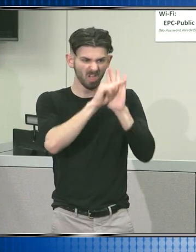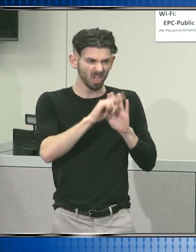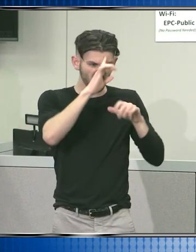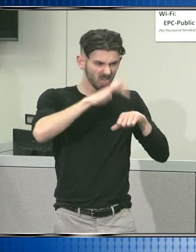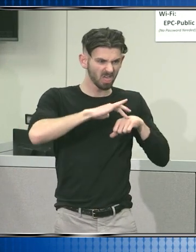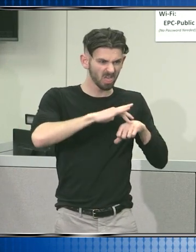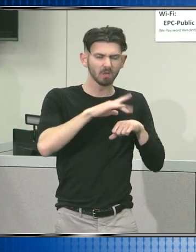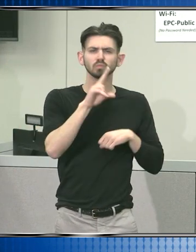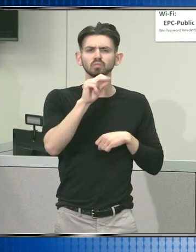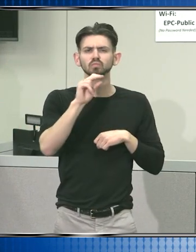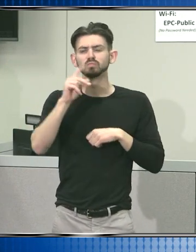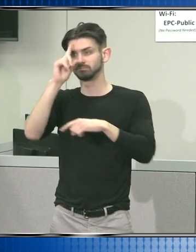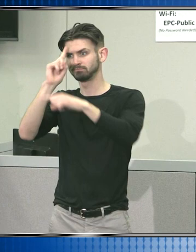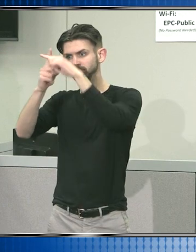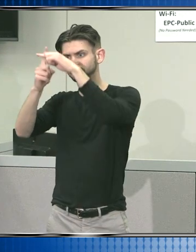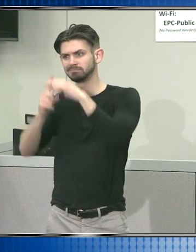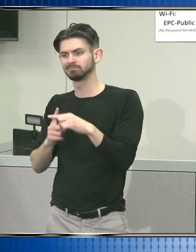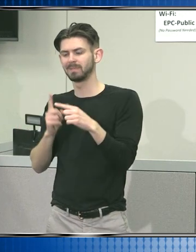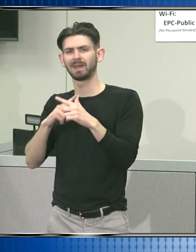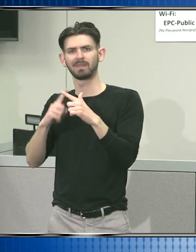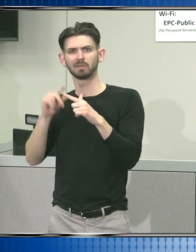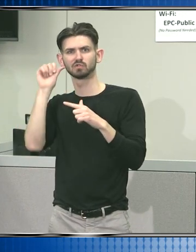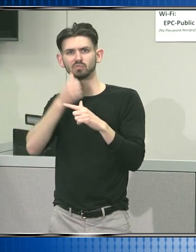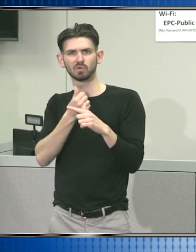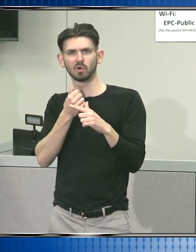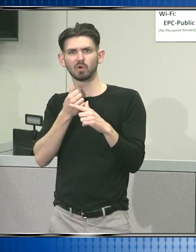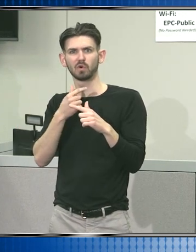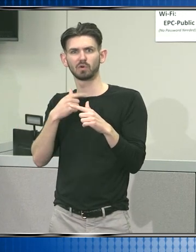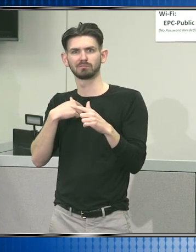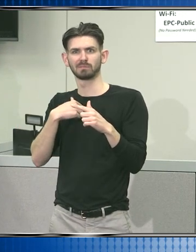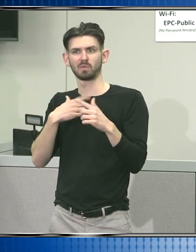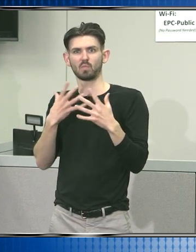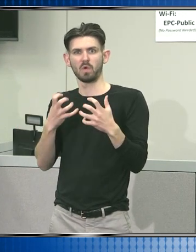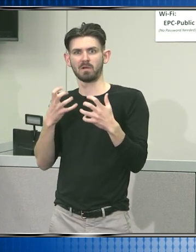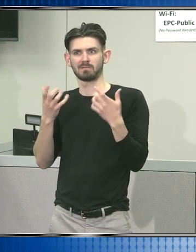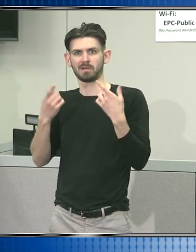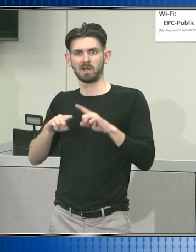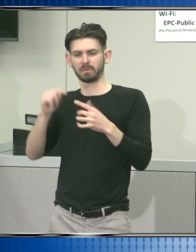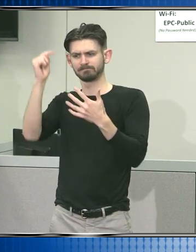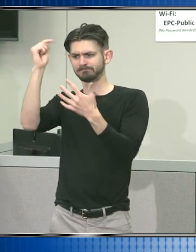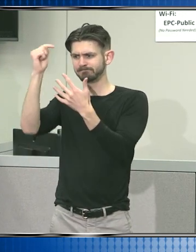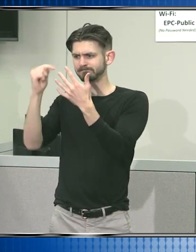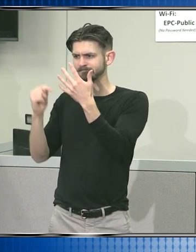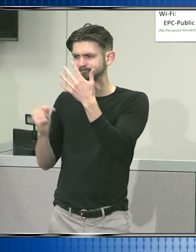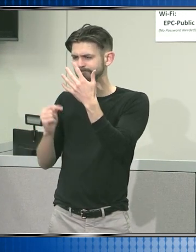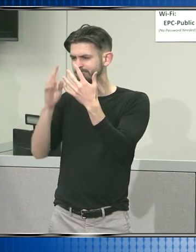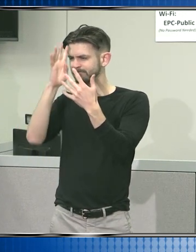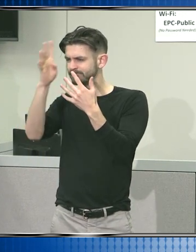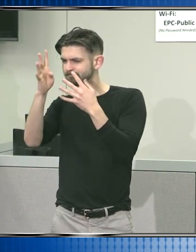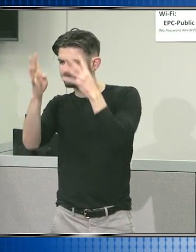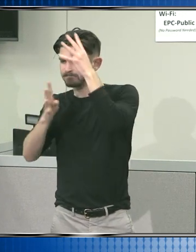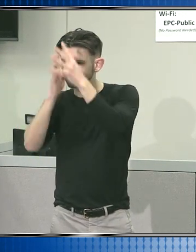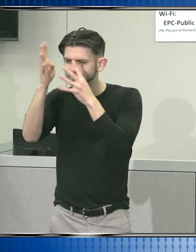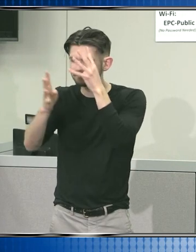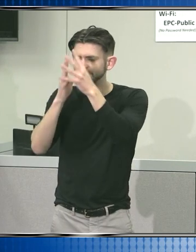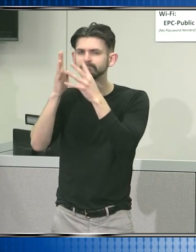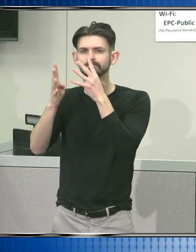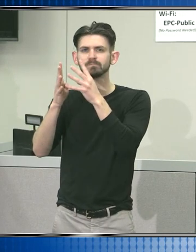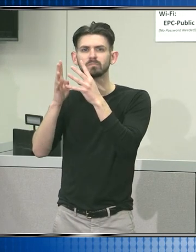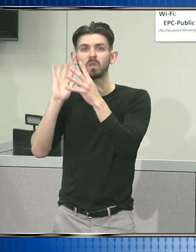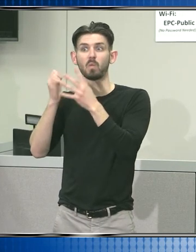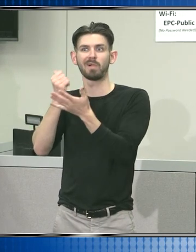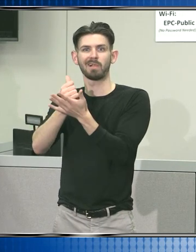happen tomorrow? When we set our minds with intention, we can make a strong path forward, both for ourselves and for our